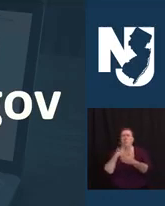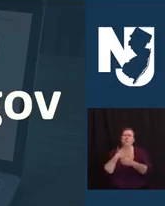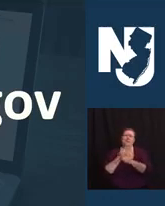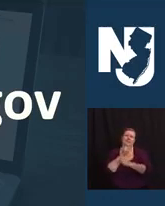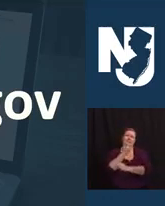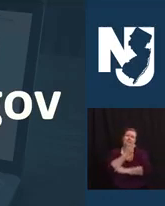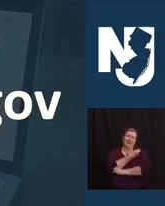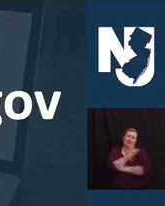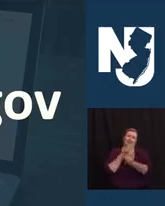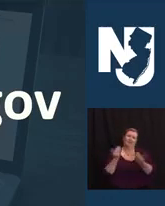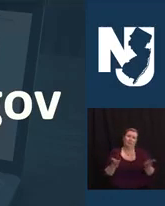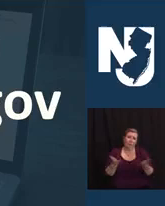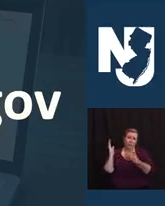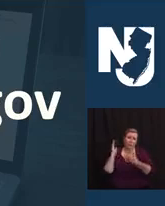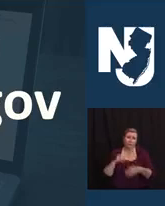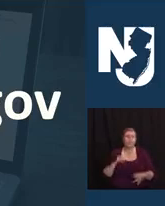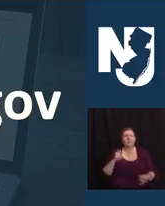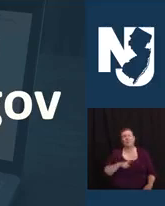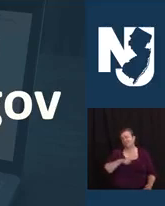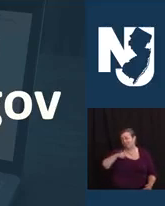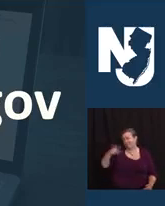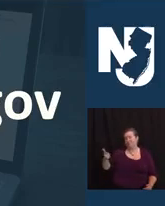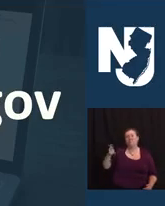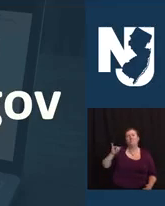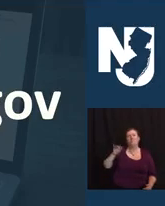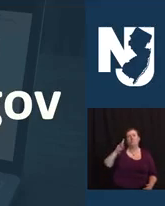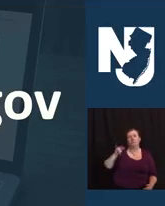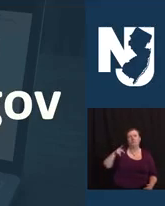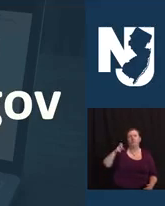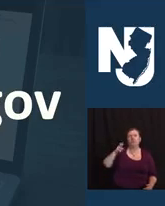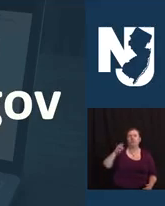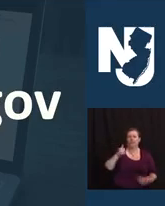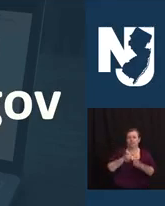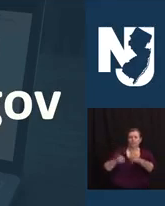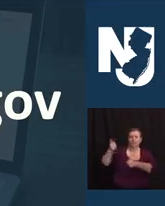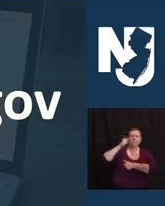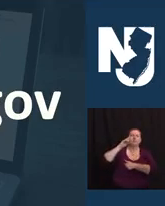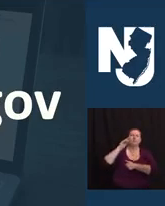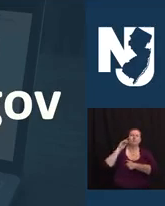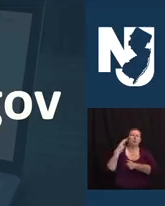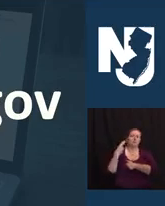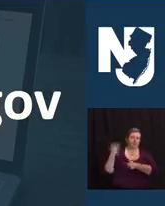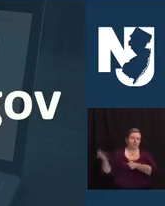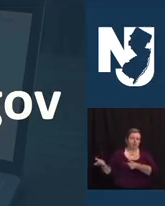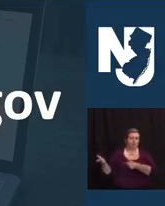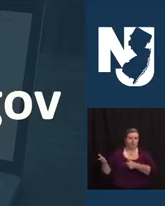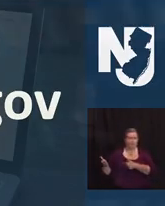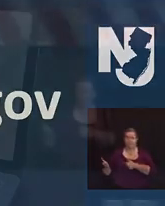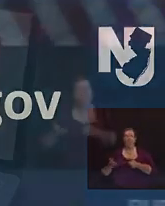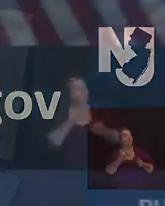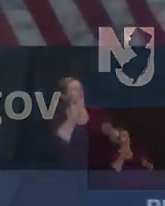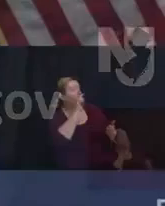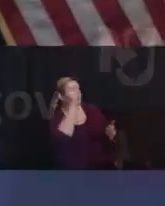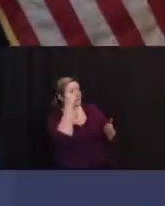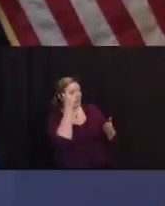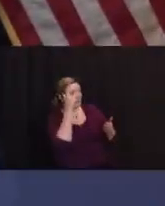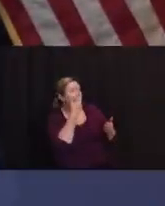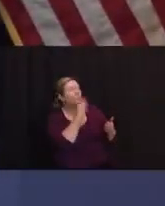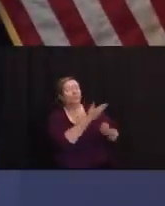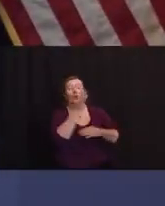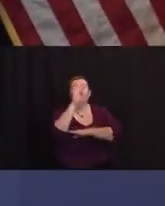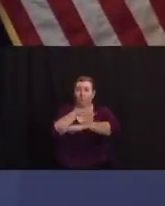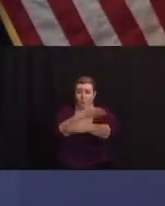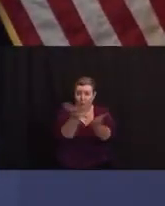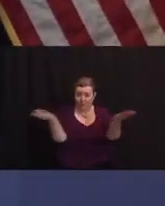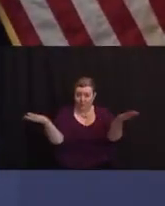the woman who needs no introduction, the Commissioner of the Department of Health, Judy Persichilli. Thank you, Governor. Good afternoon. Well, despite New